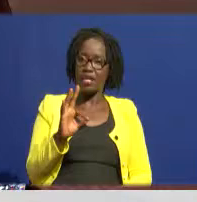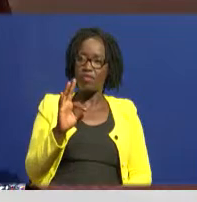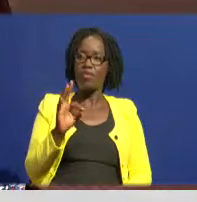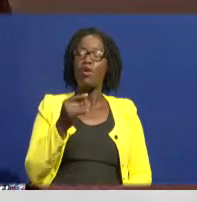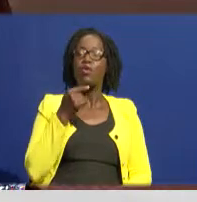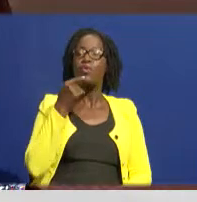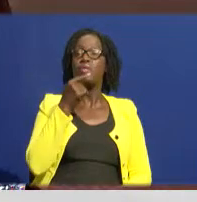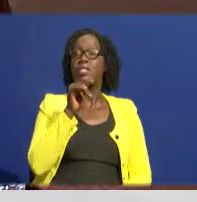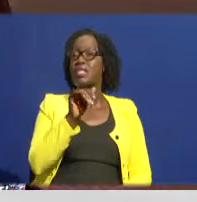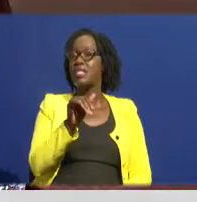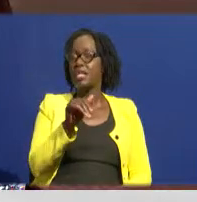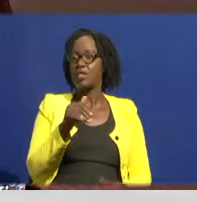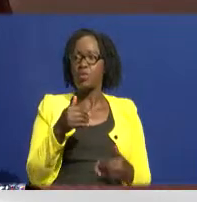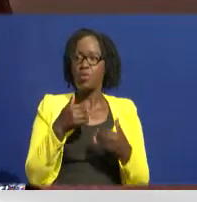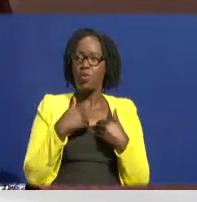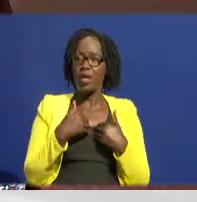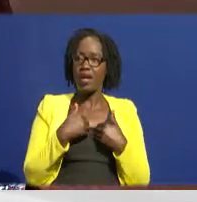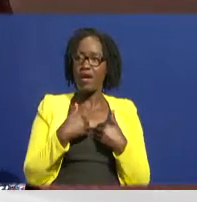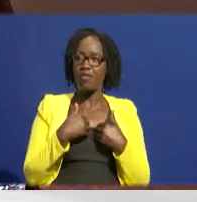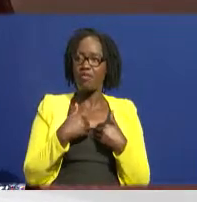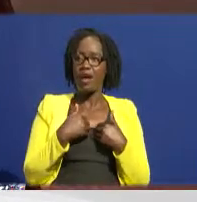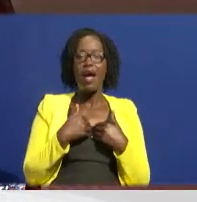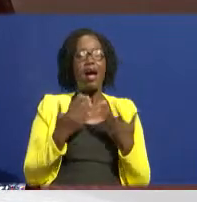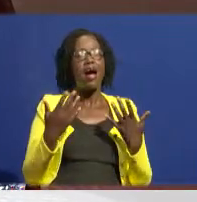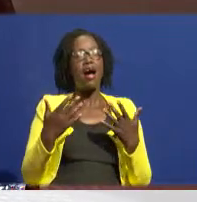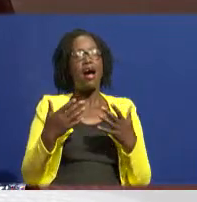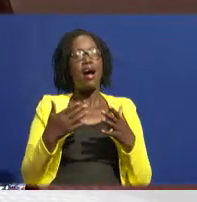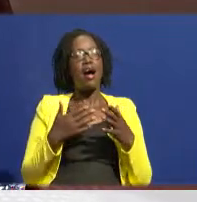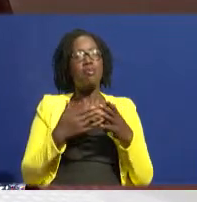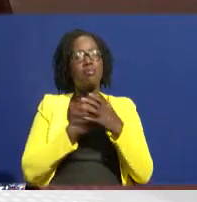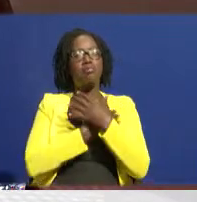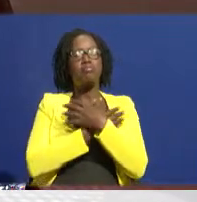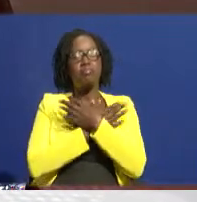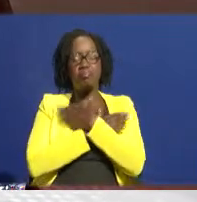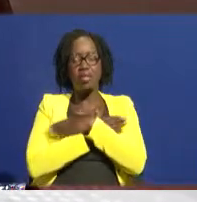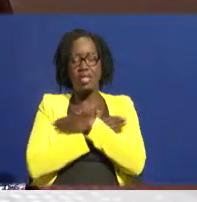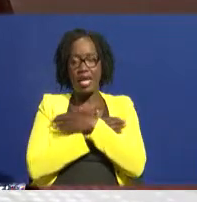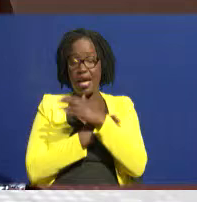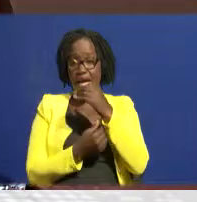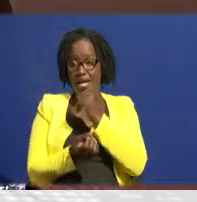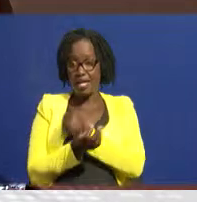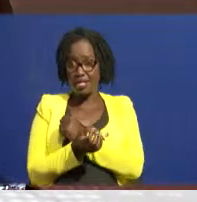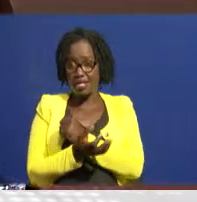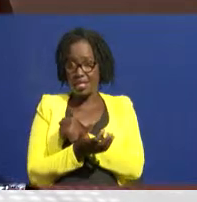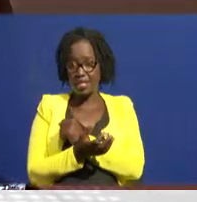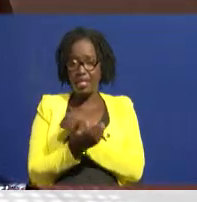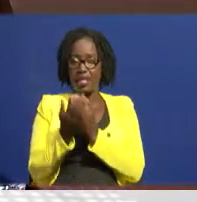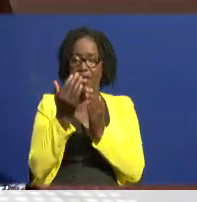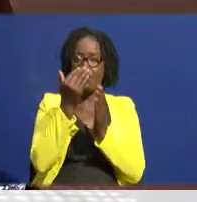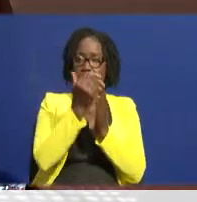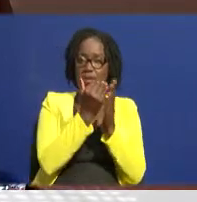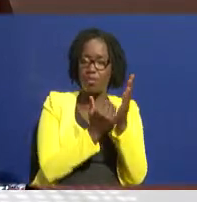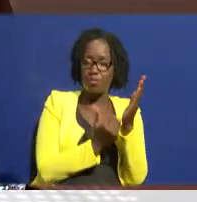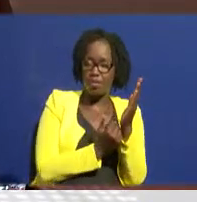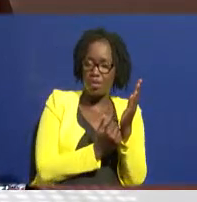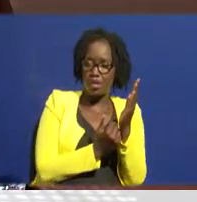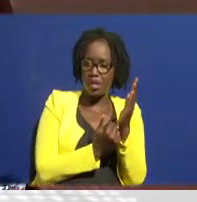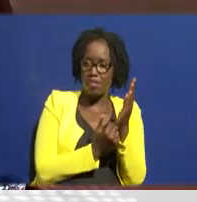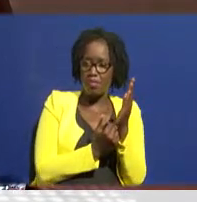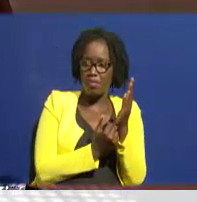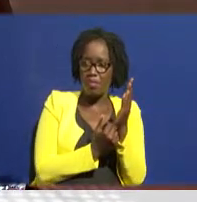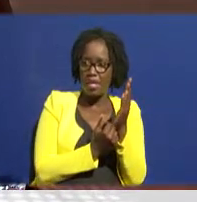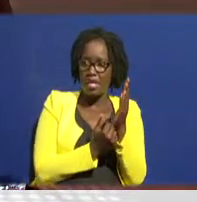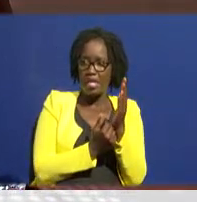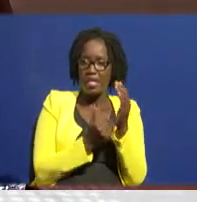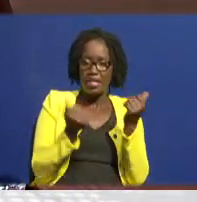saying, is that we have a peer counseling program, where, you know, one thing we understand is that the students